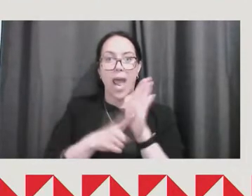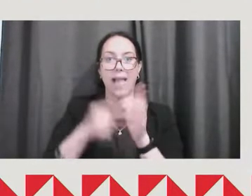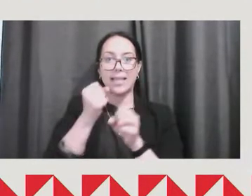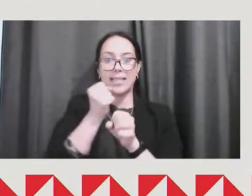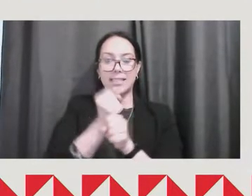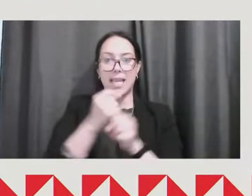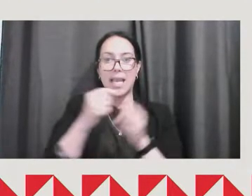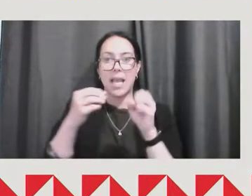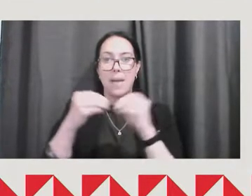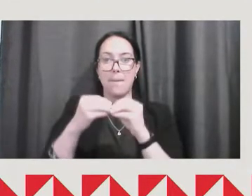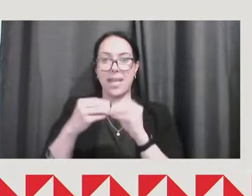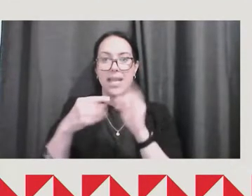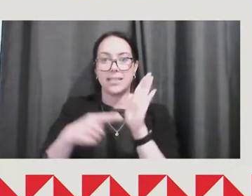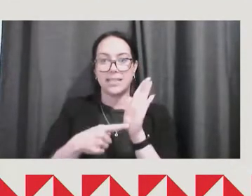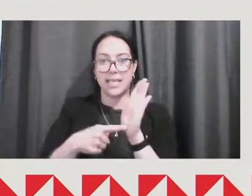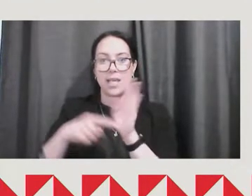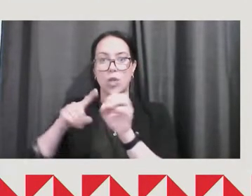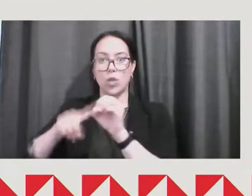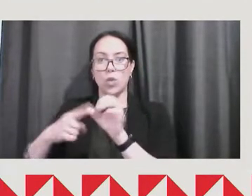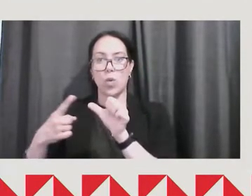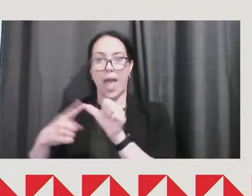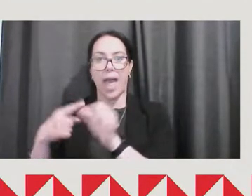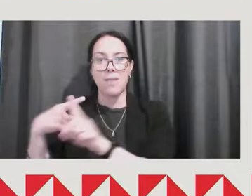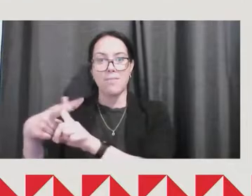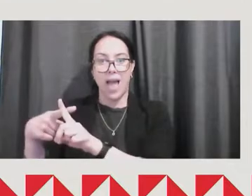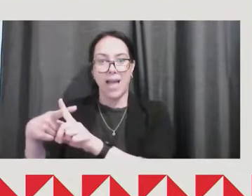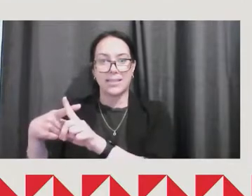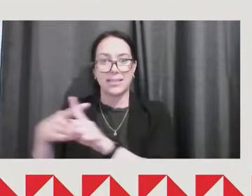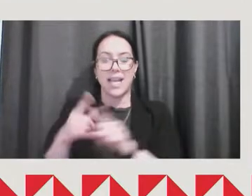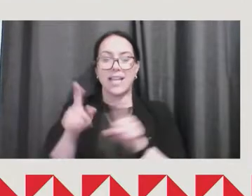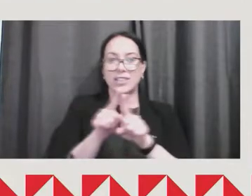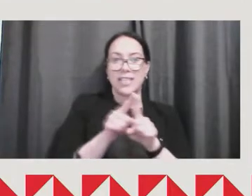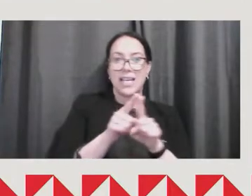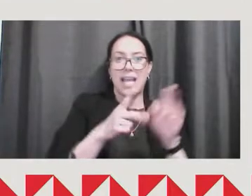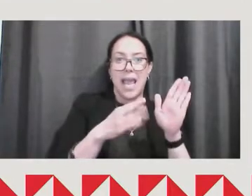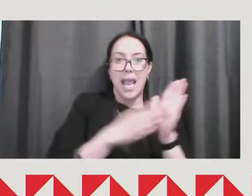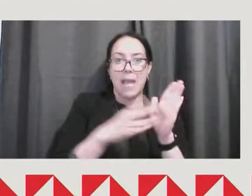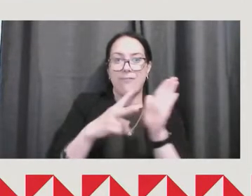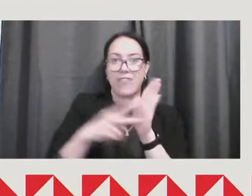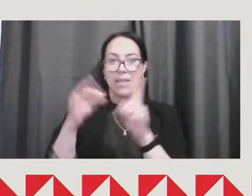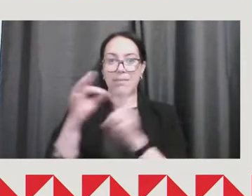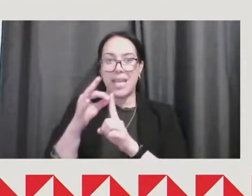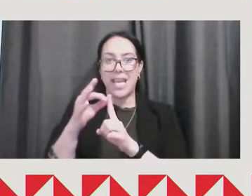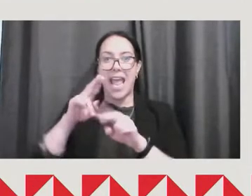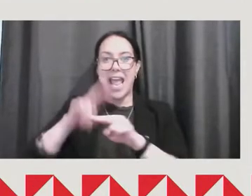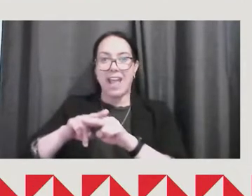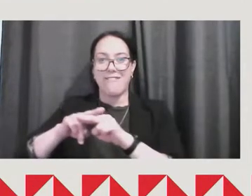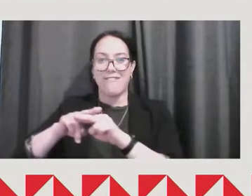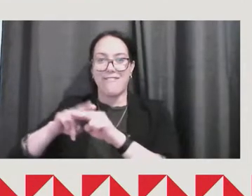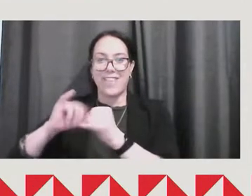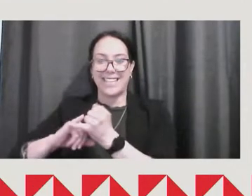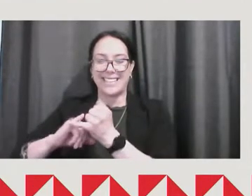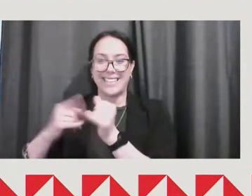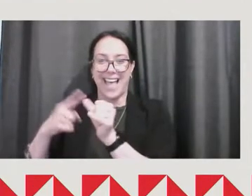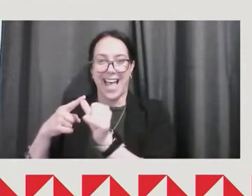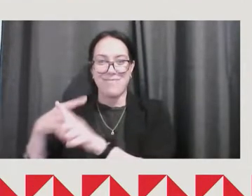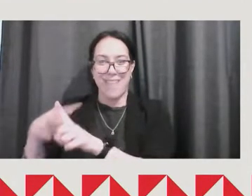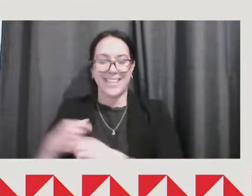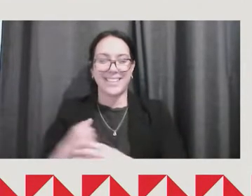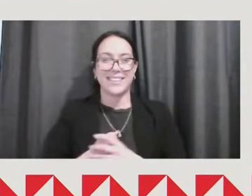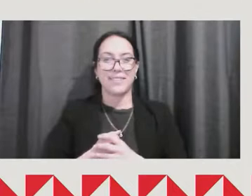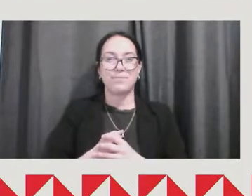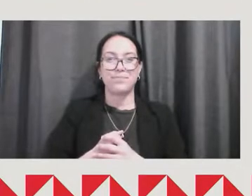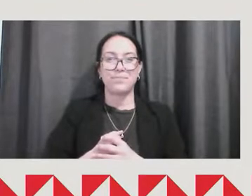and I know Felicia is here and she also coined the term MVP faff Plus so we have specific Pacific leadership coming